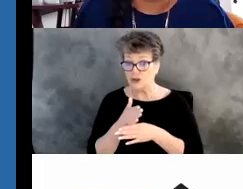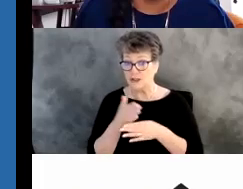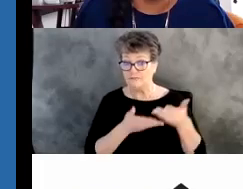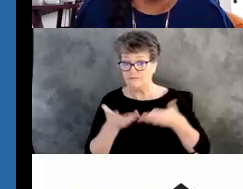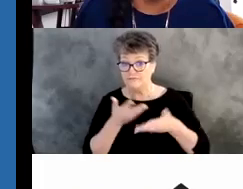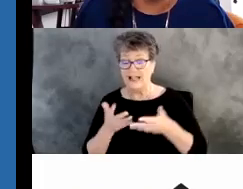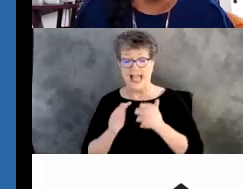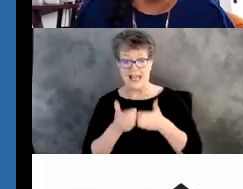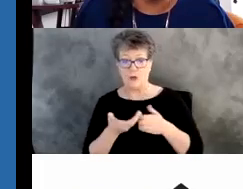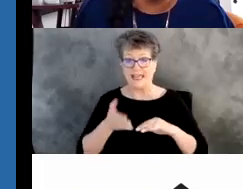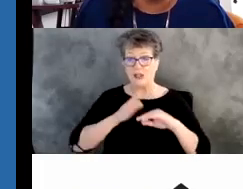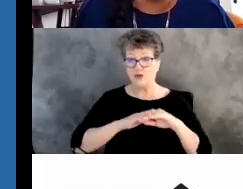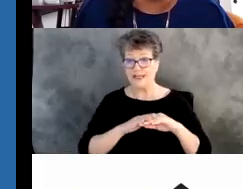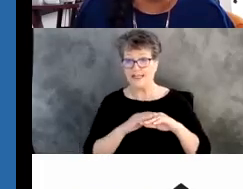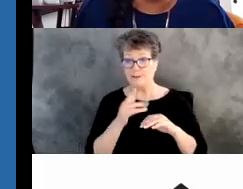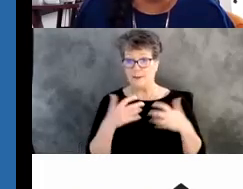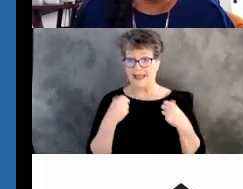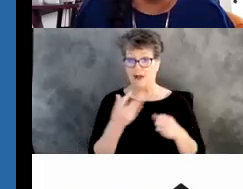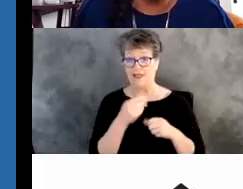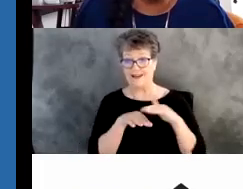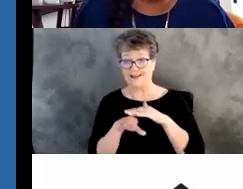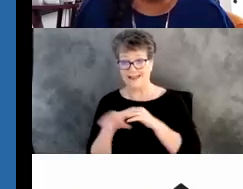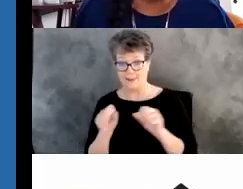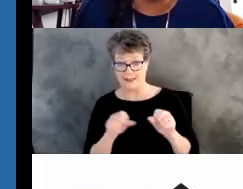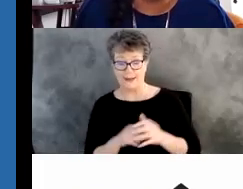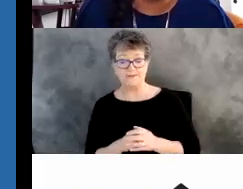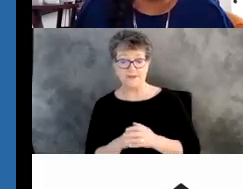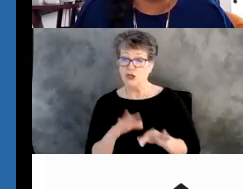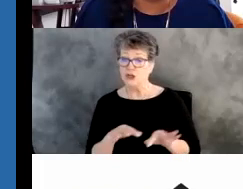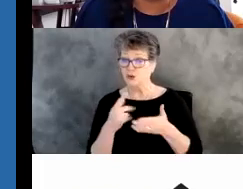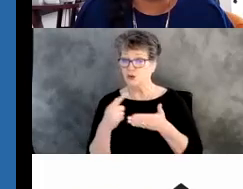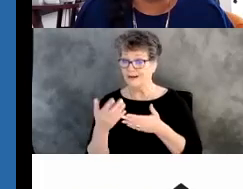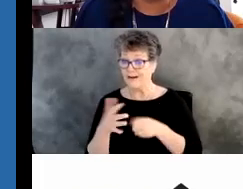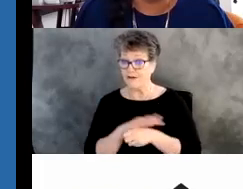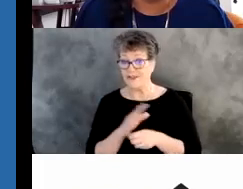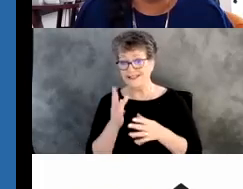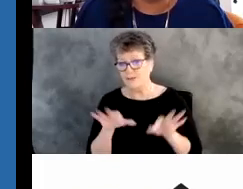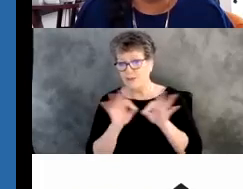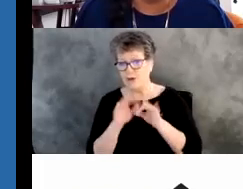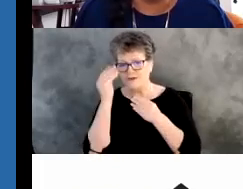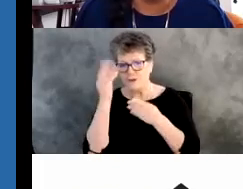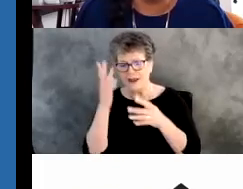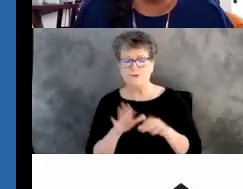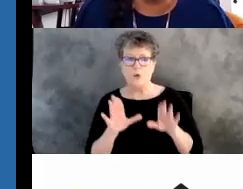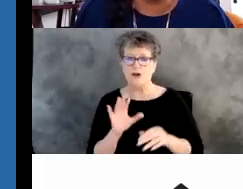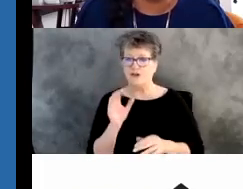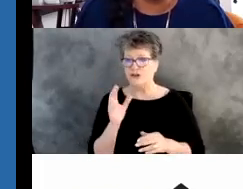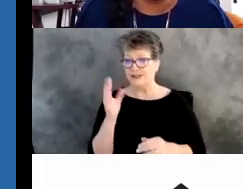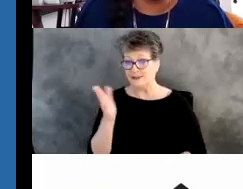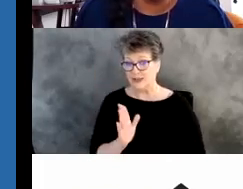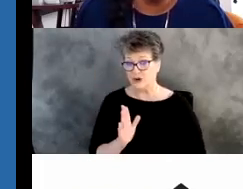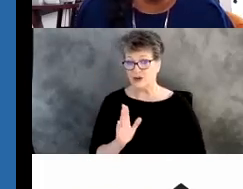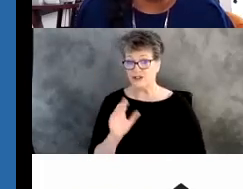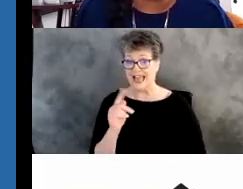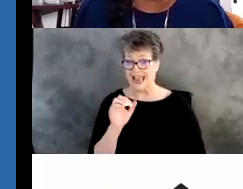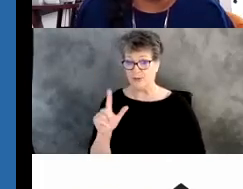health and accessibility. To cover this important information, we have 2 wonderful speakers with us, April Dawson and Cheryl